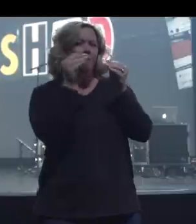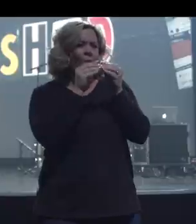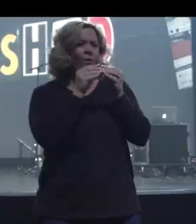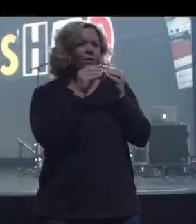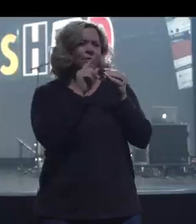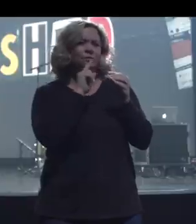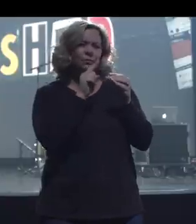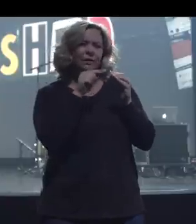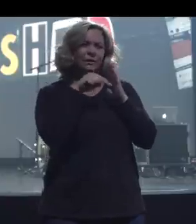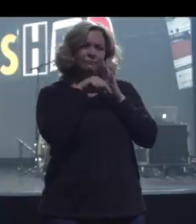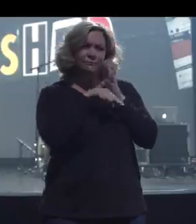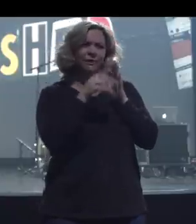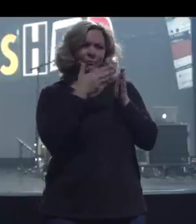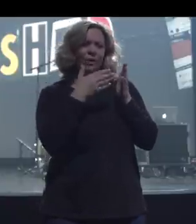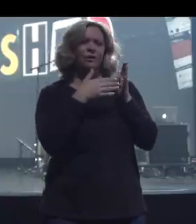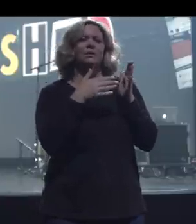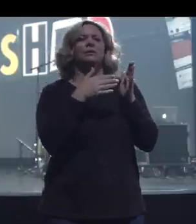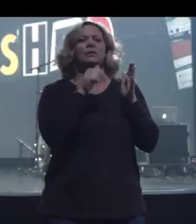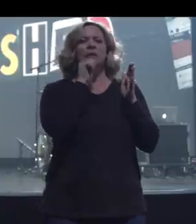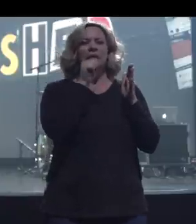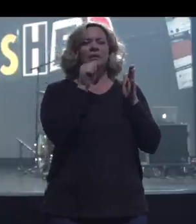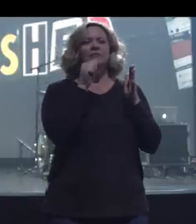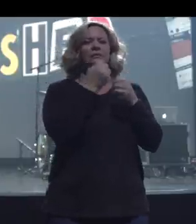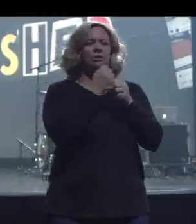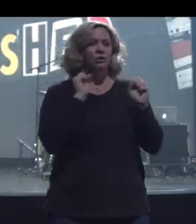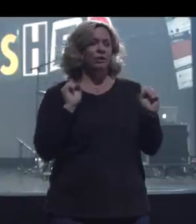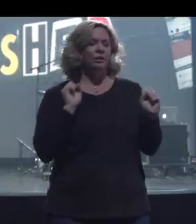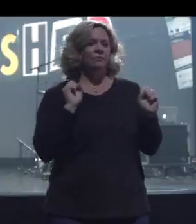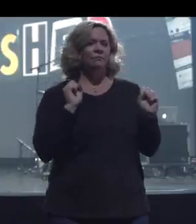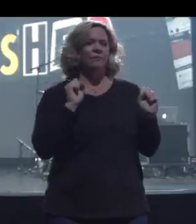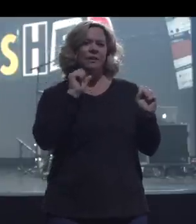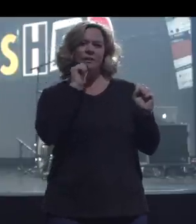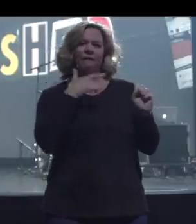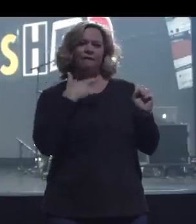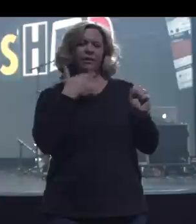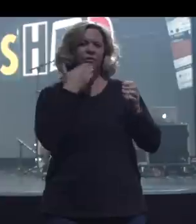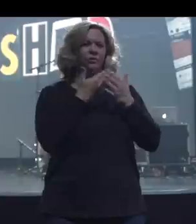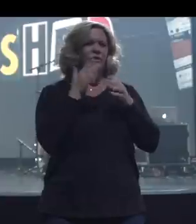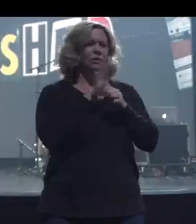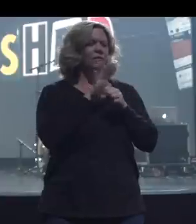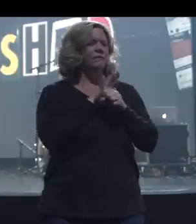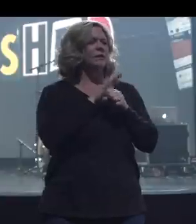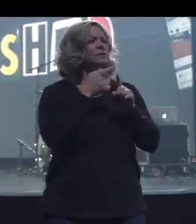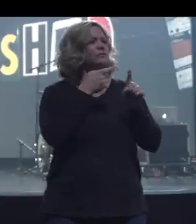watch this. Insecurities are born from a false identity.